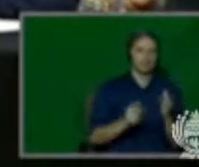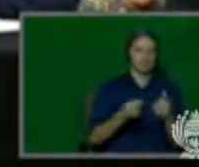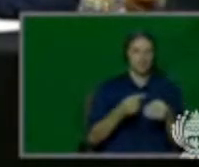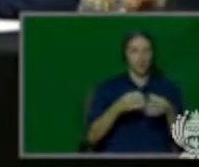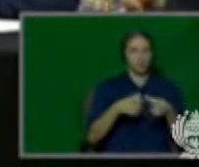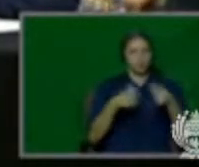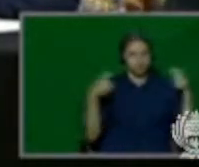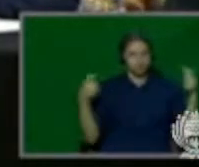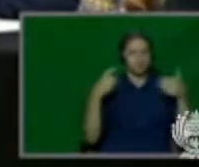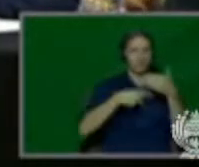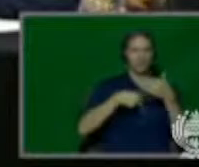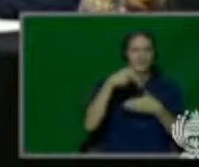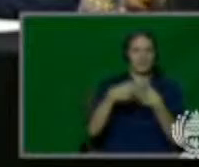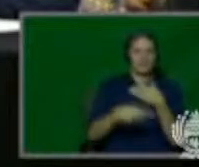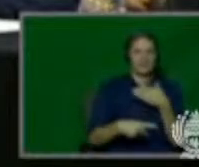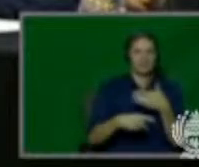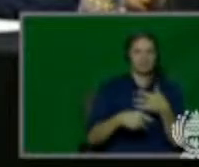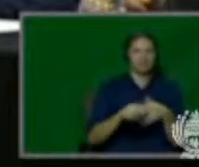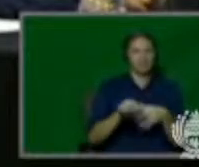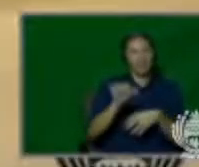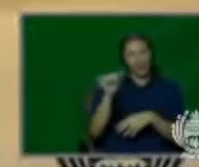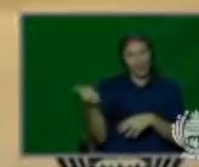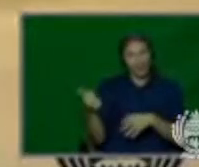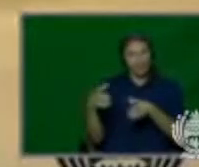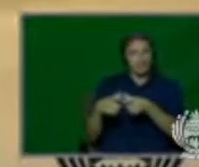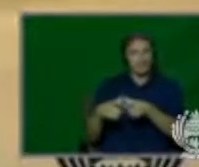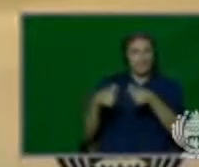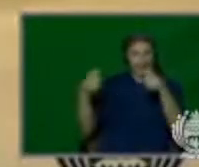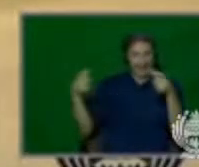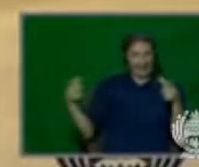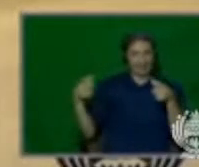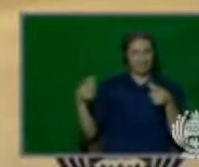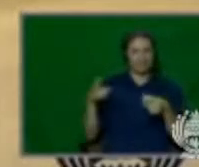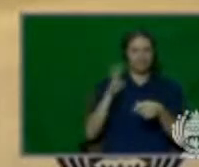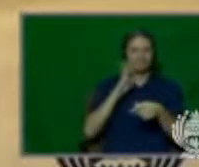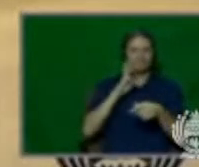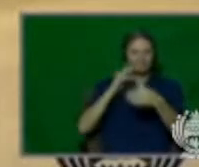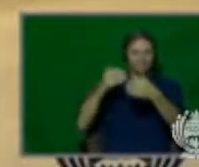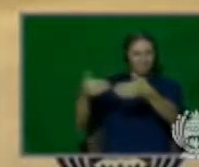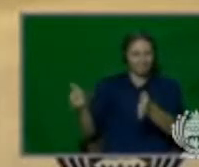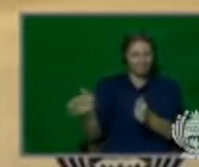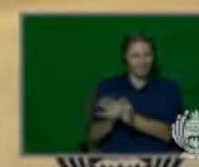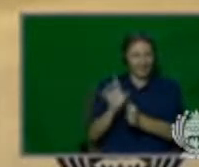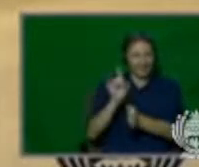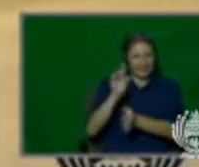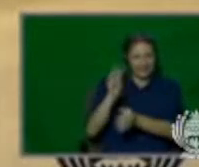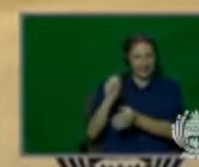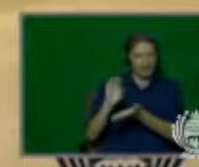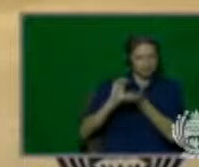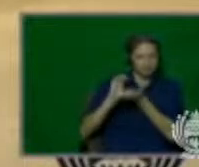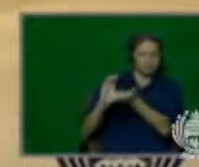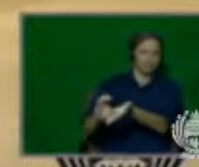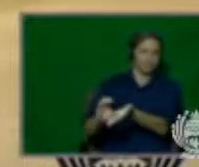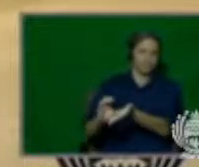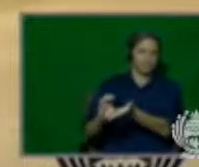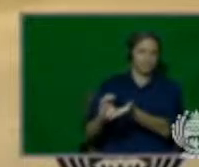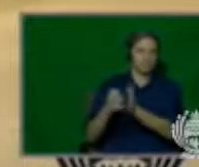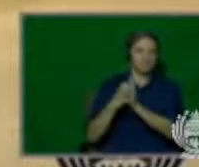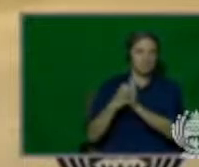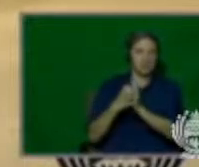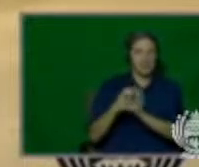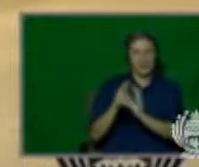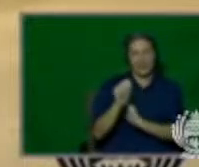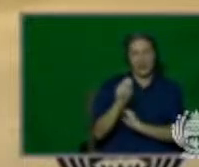several large-scale dam projects that are ramping up or entering construction. The Mkomazi